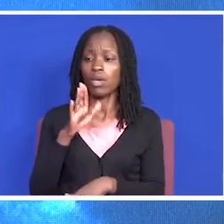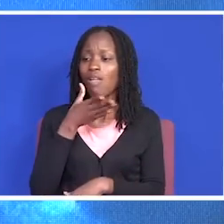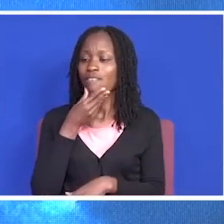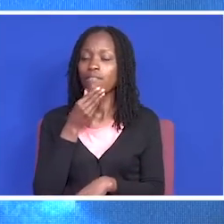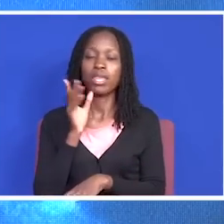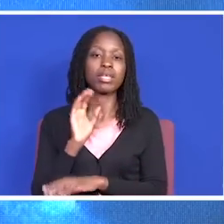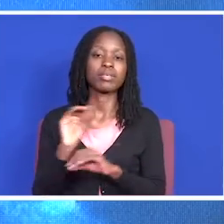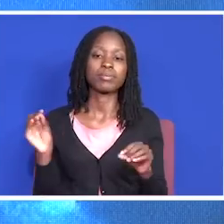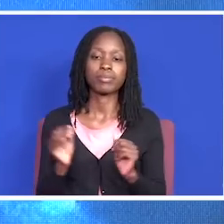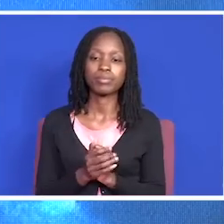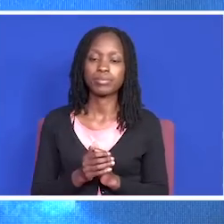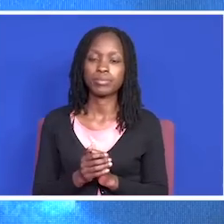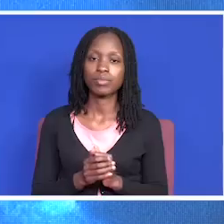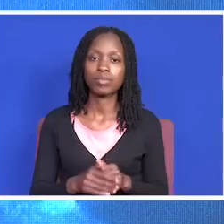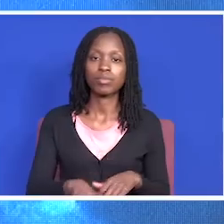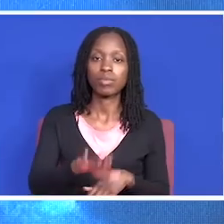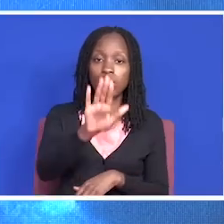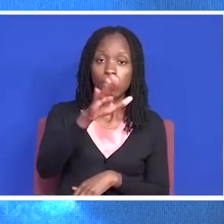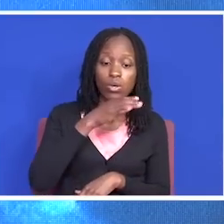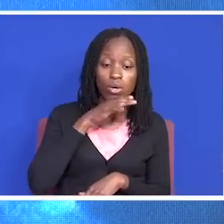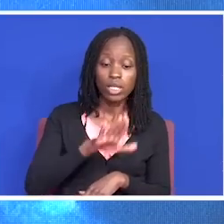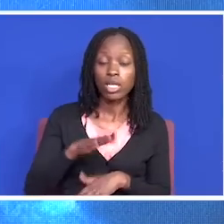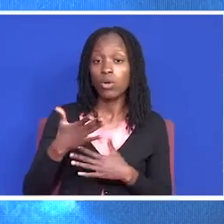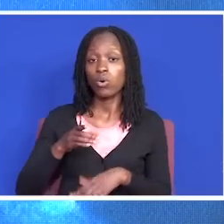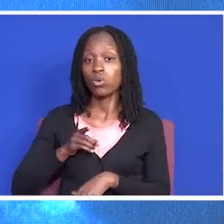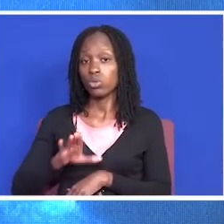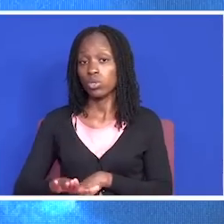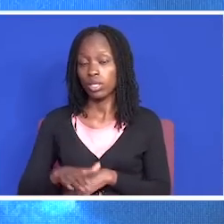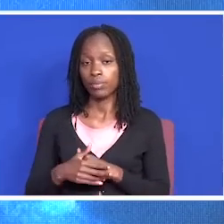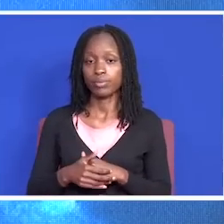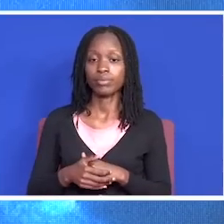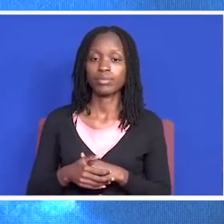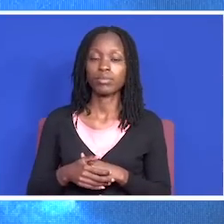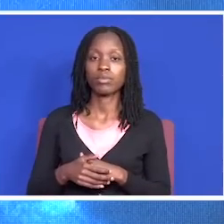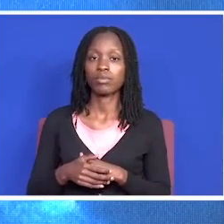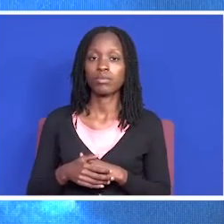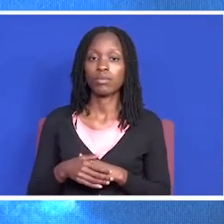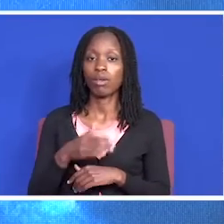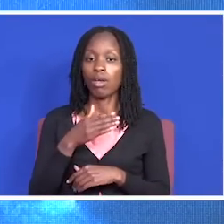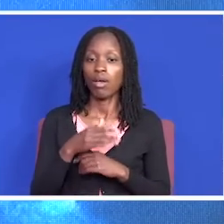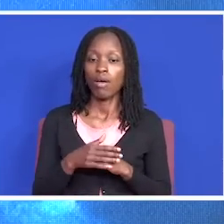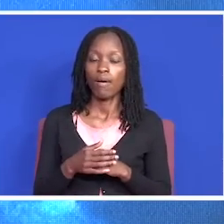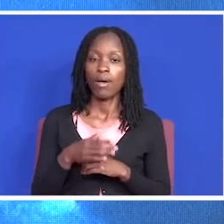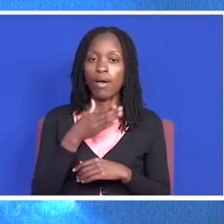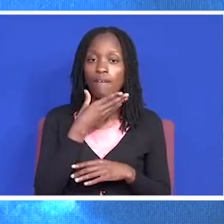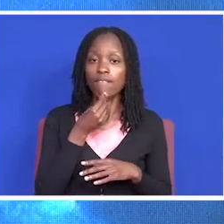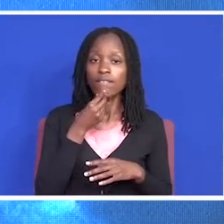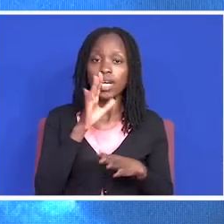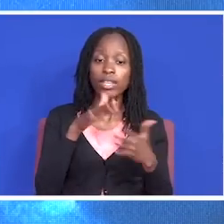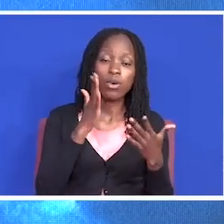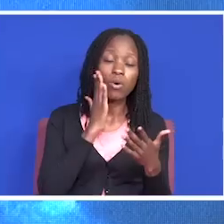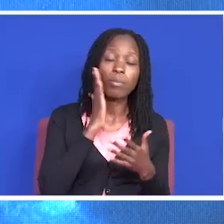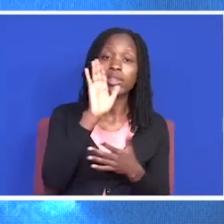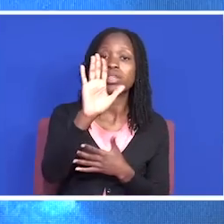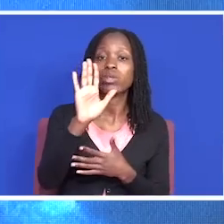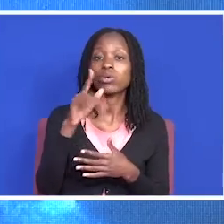are not necessarily fathers. Are you a son or a daughter? Who is your father or your mother?